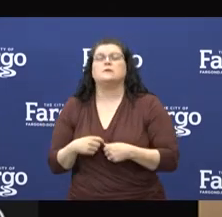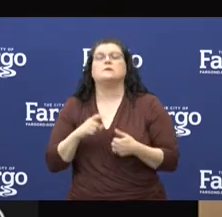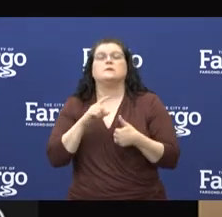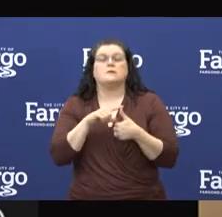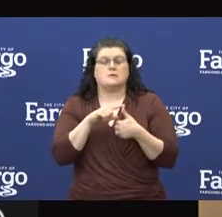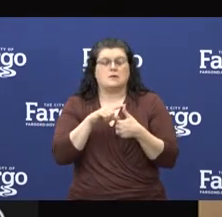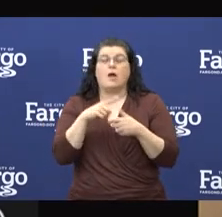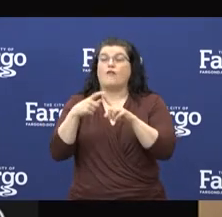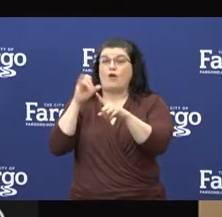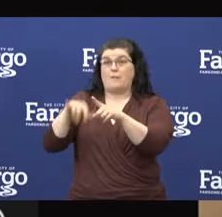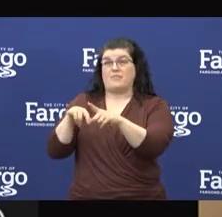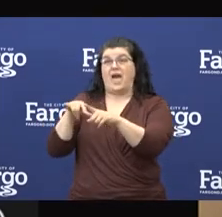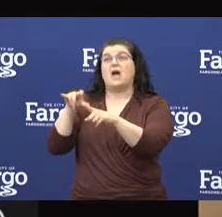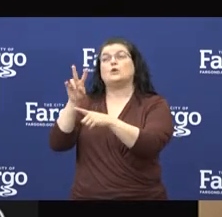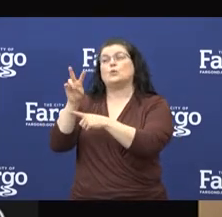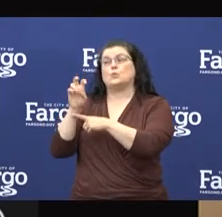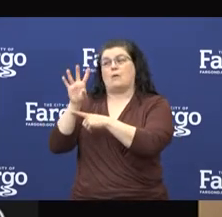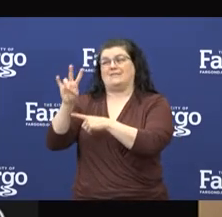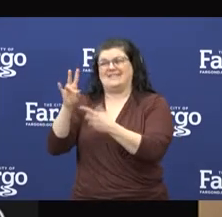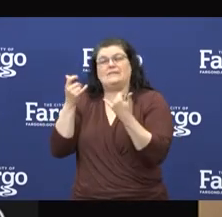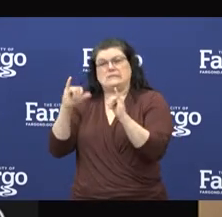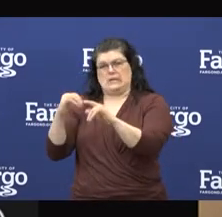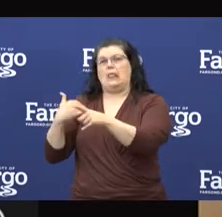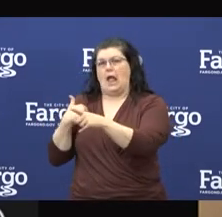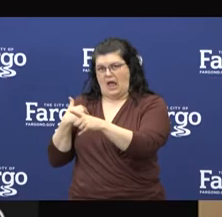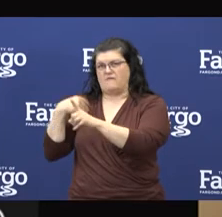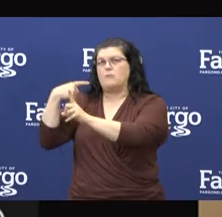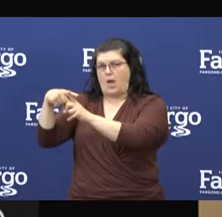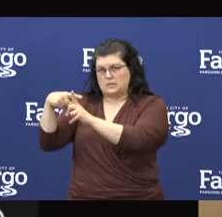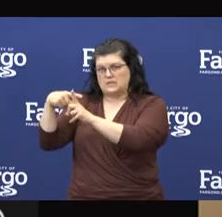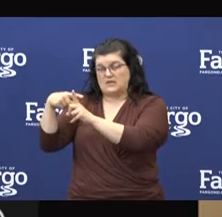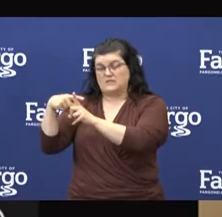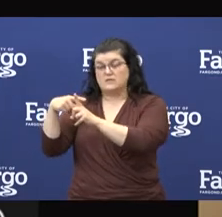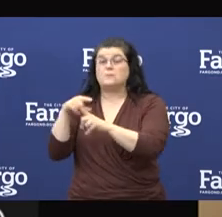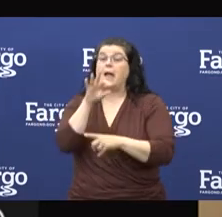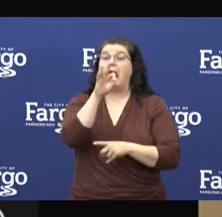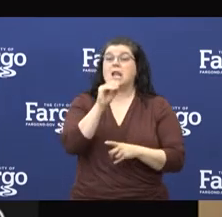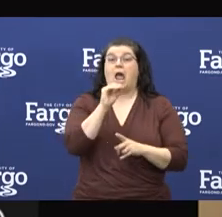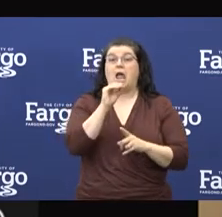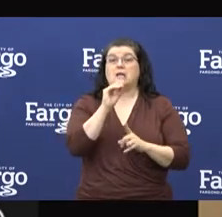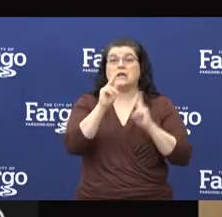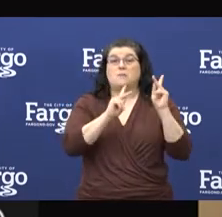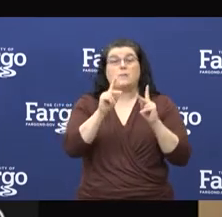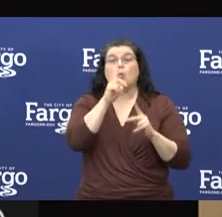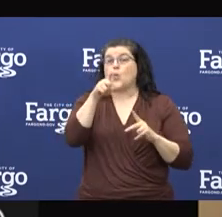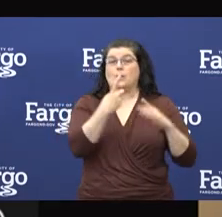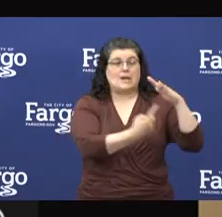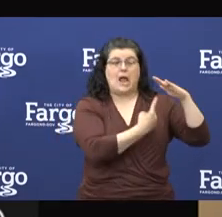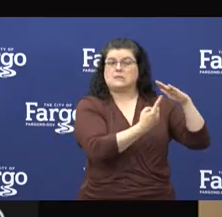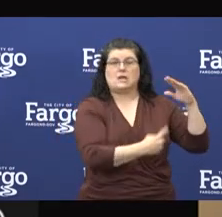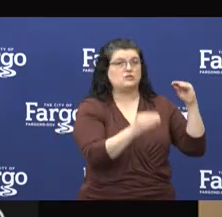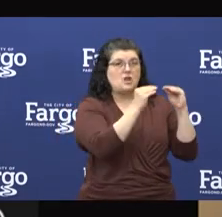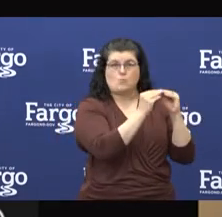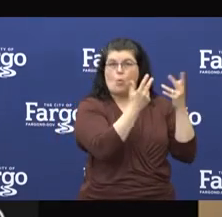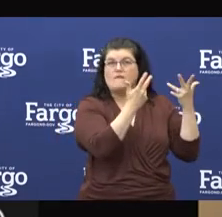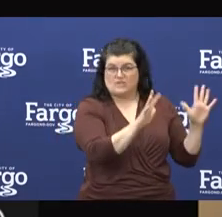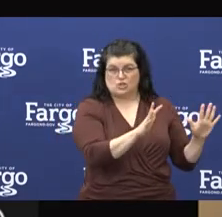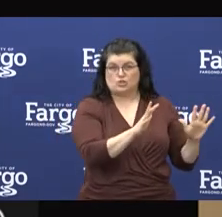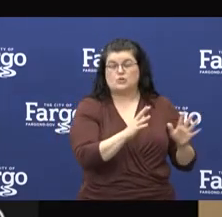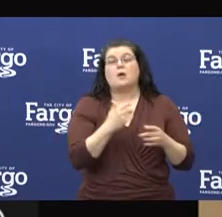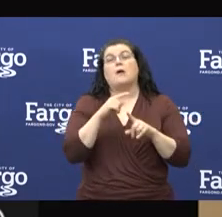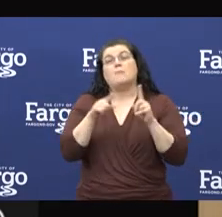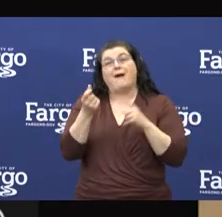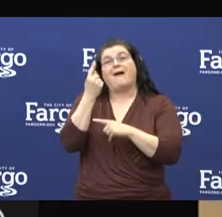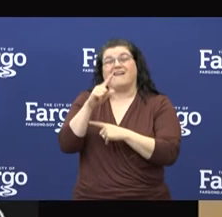207 of those are still active. 90 have no longer needed isolation, and we do have 21